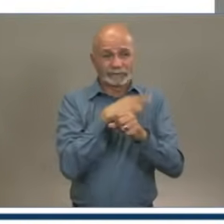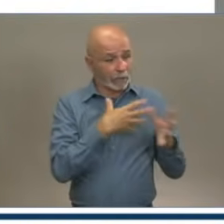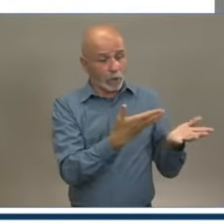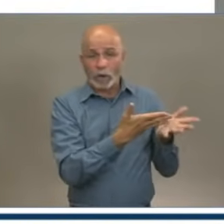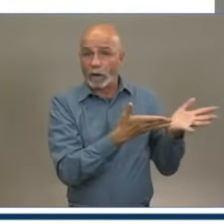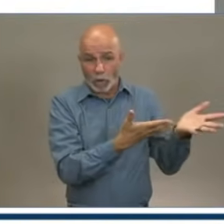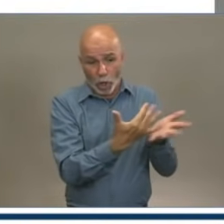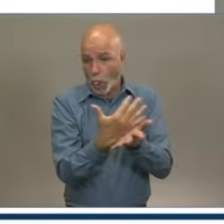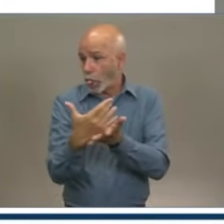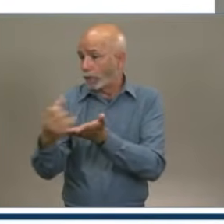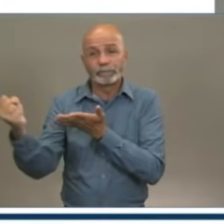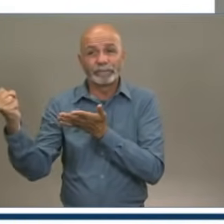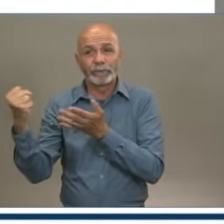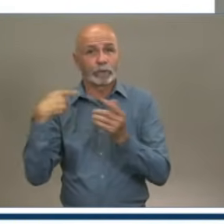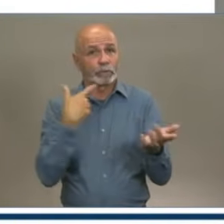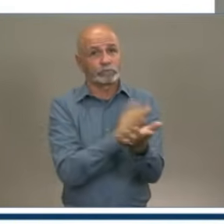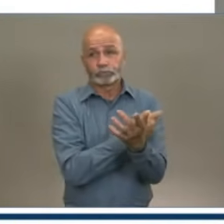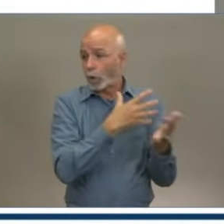in a timely manner.